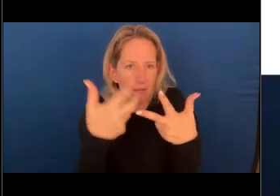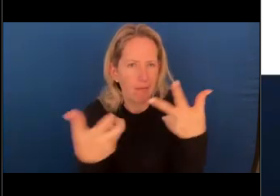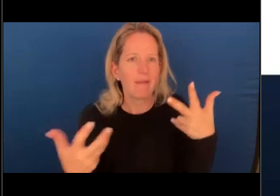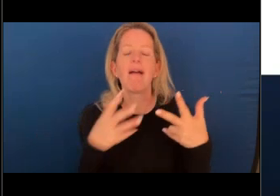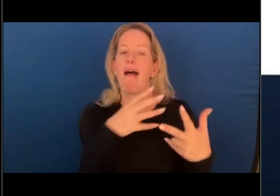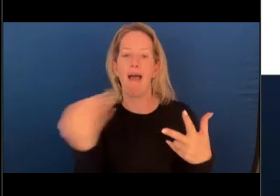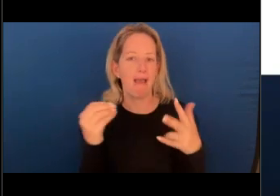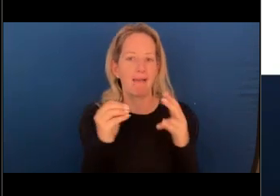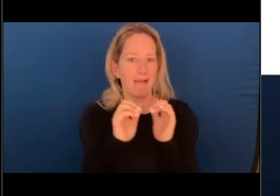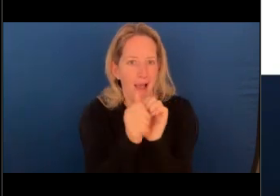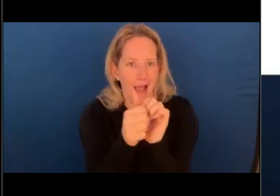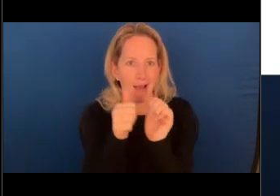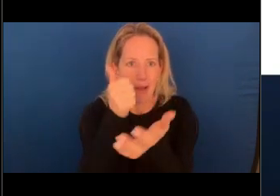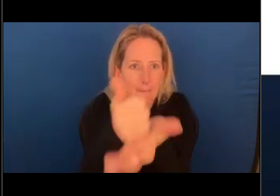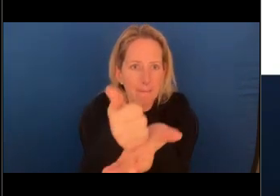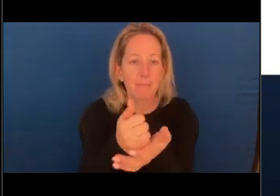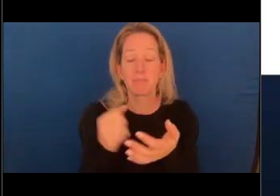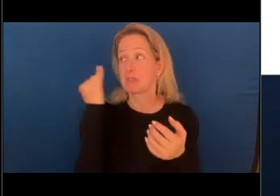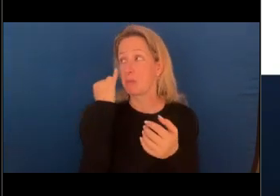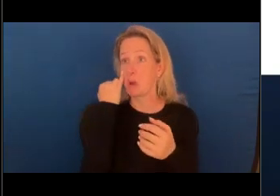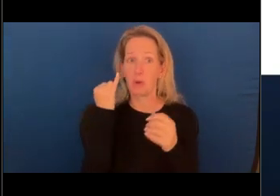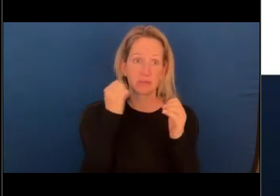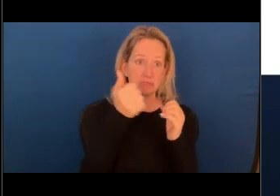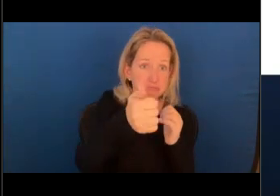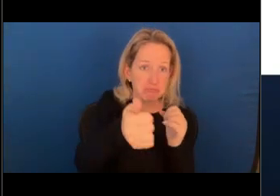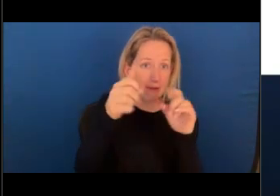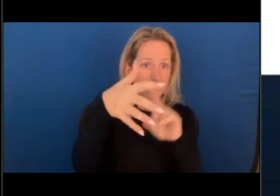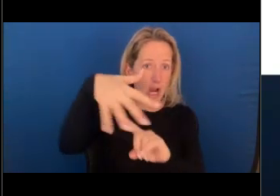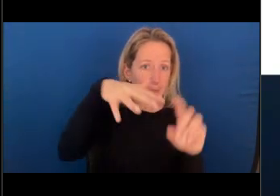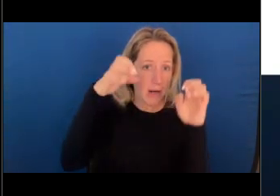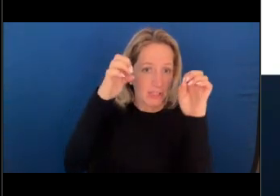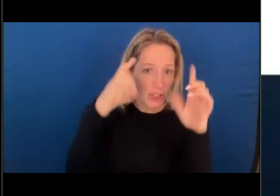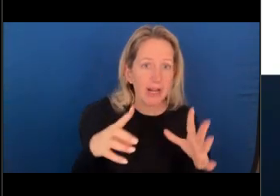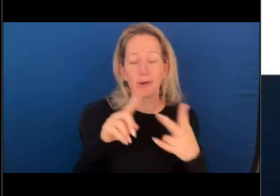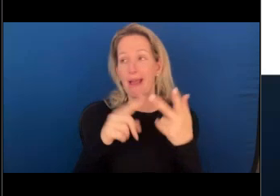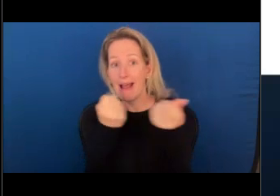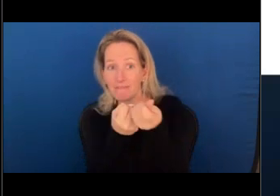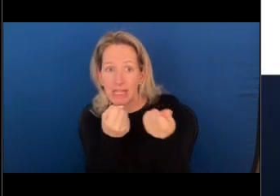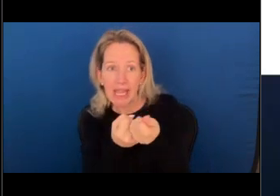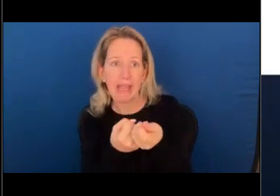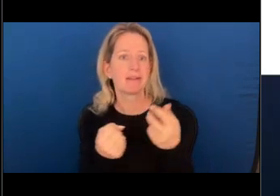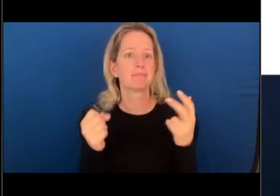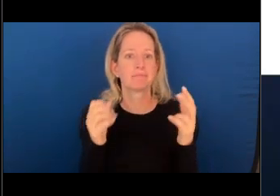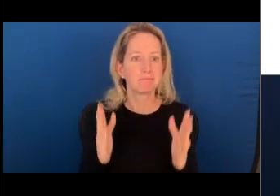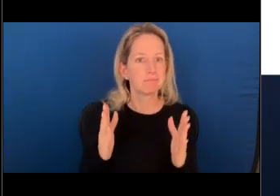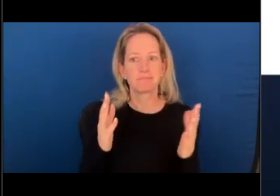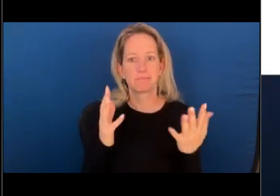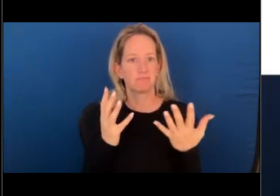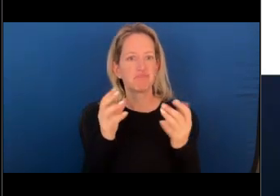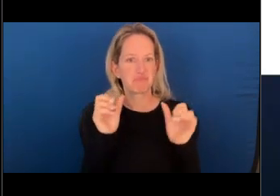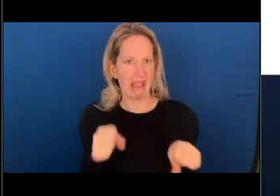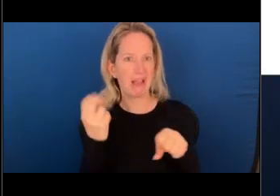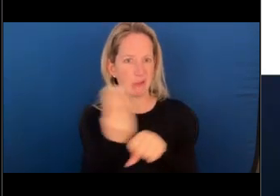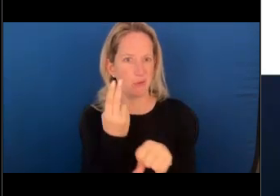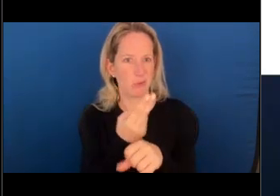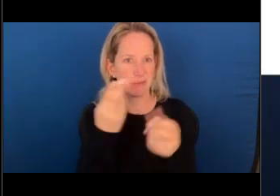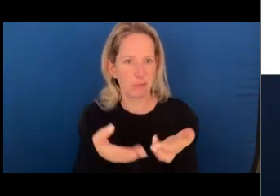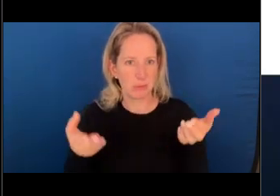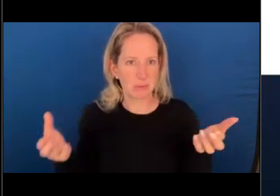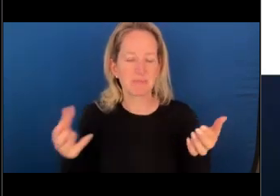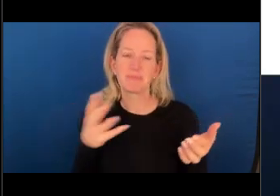an environmental educator or an advocate, and then actions for different sectors involved in marine debris and what they can do in